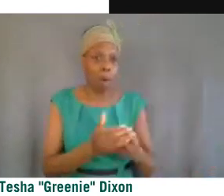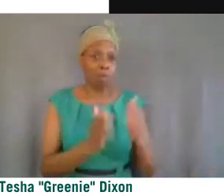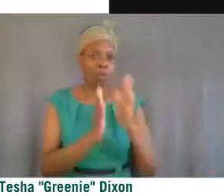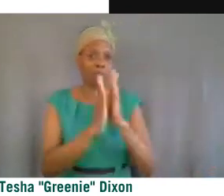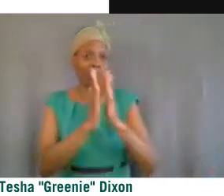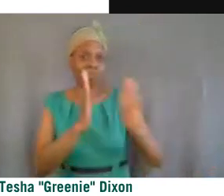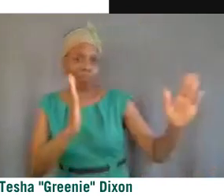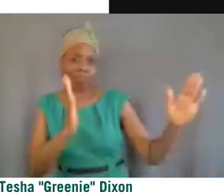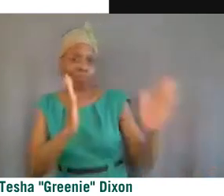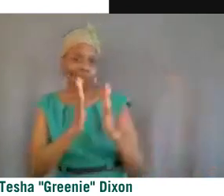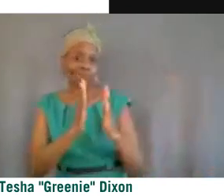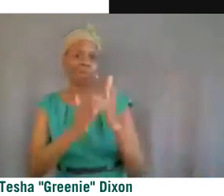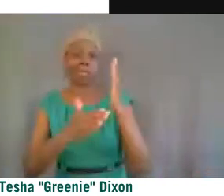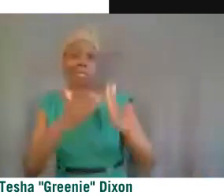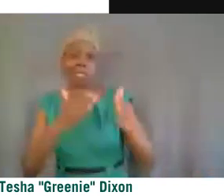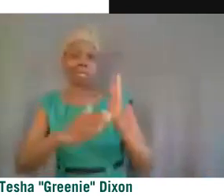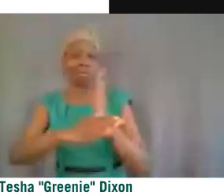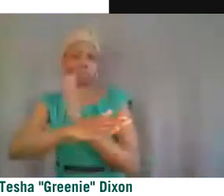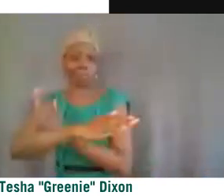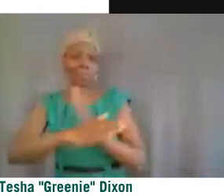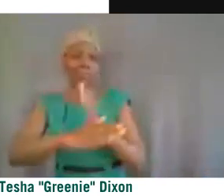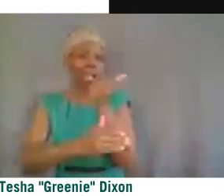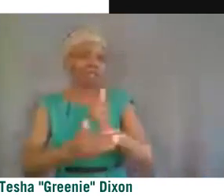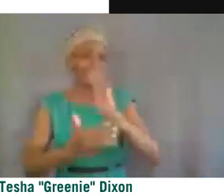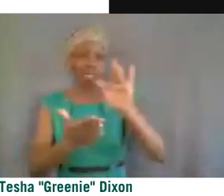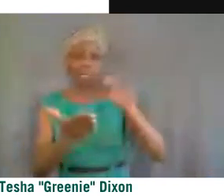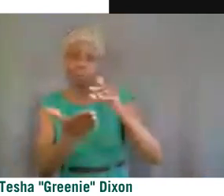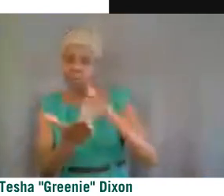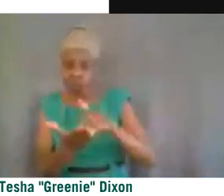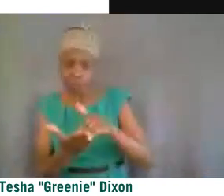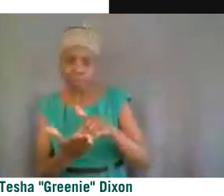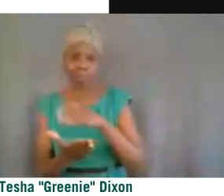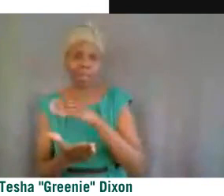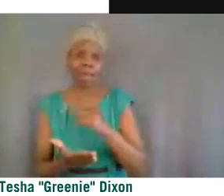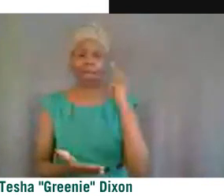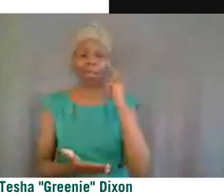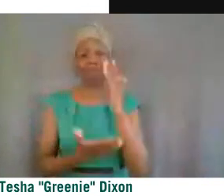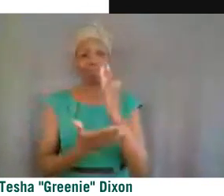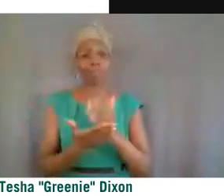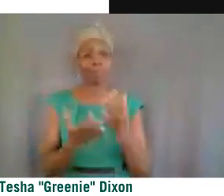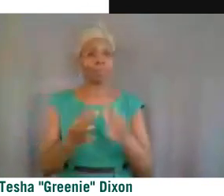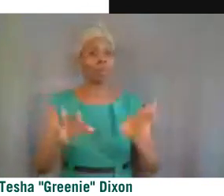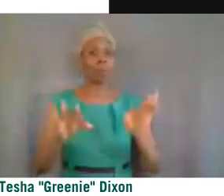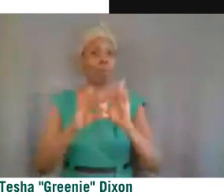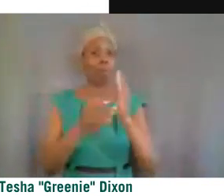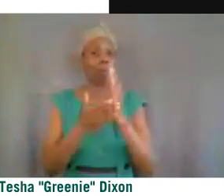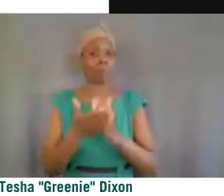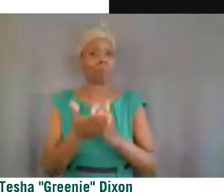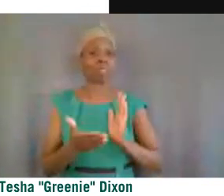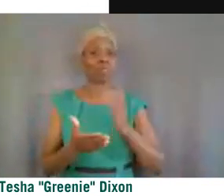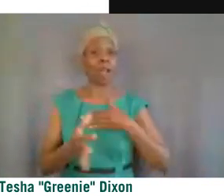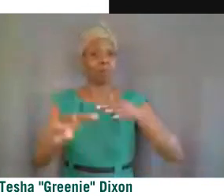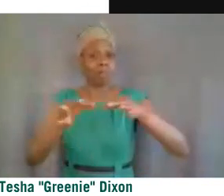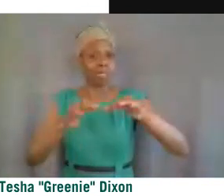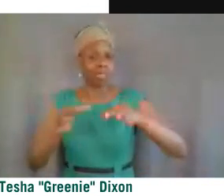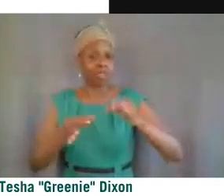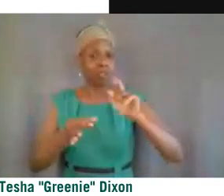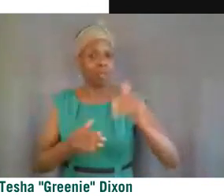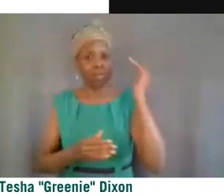in between. And I think some of the important pieces of the definition to be aware of